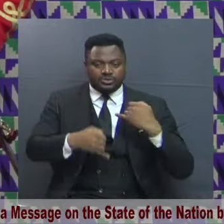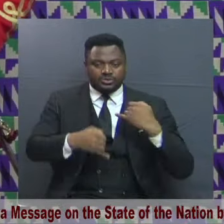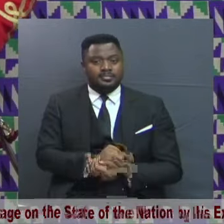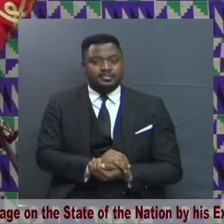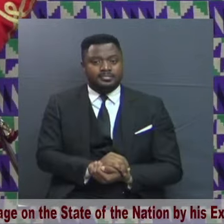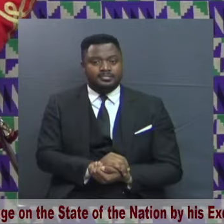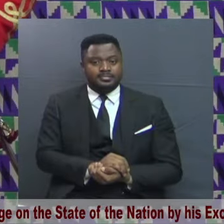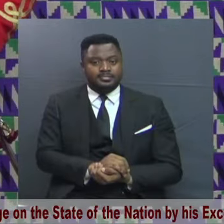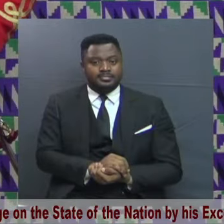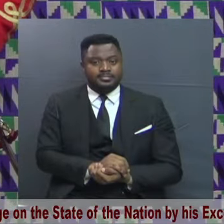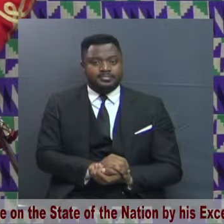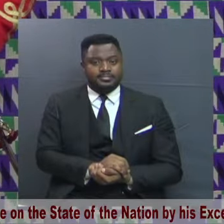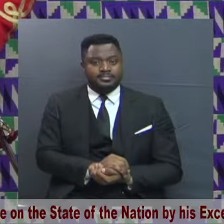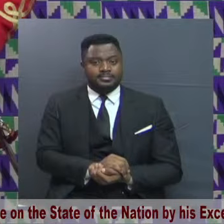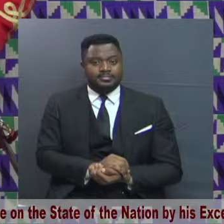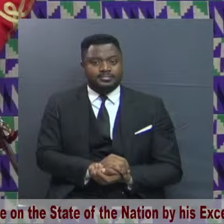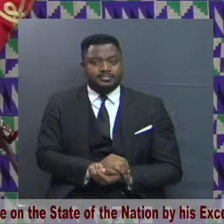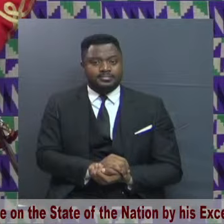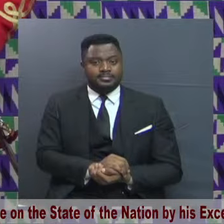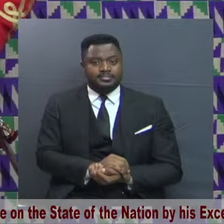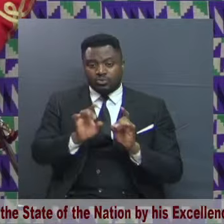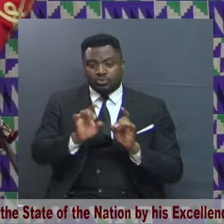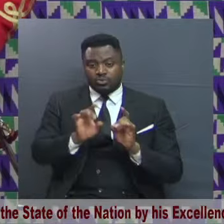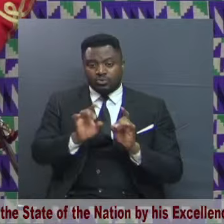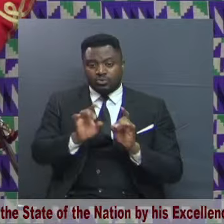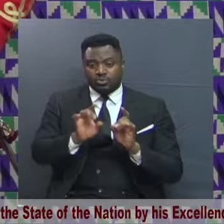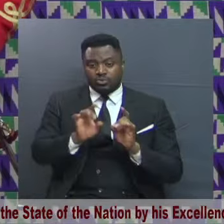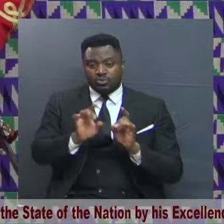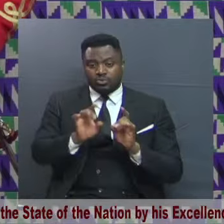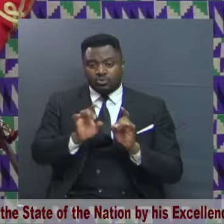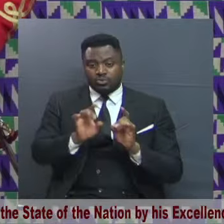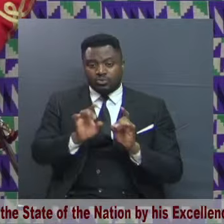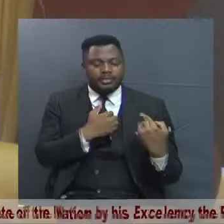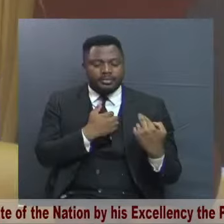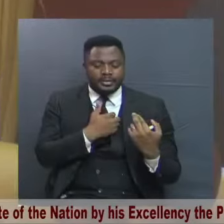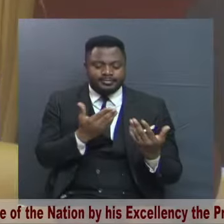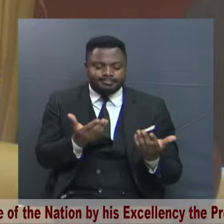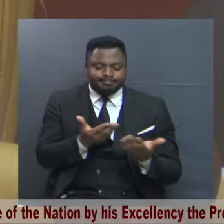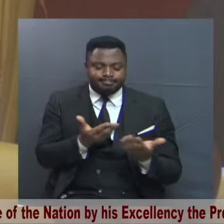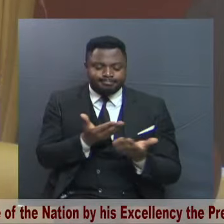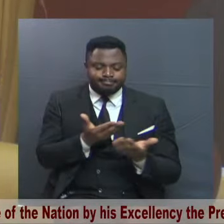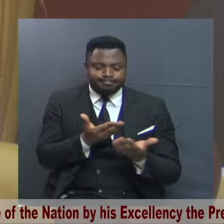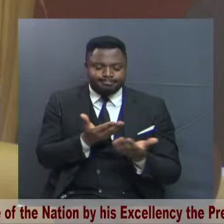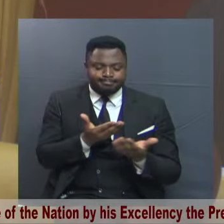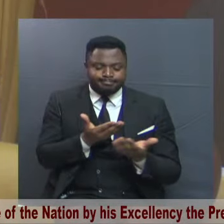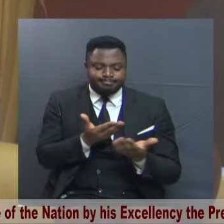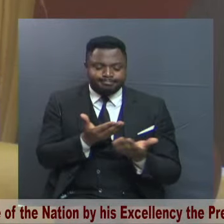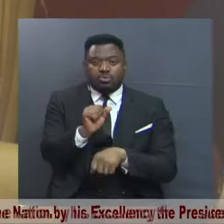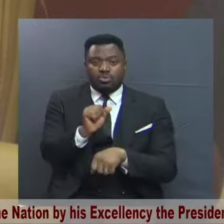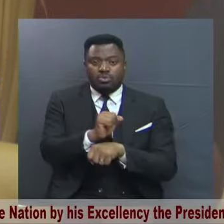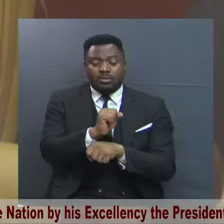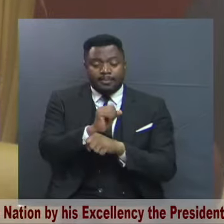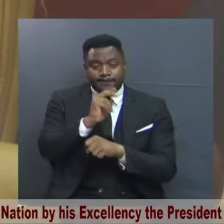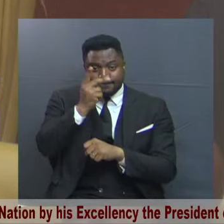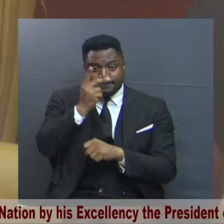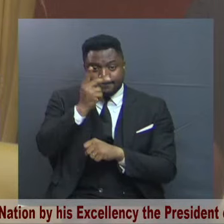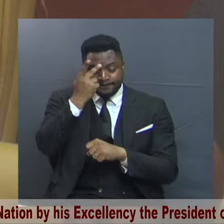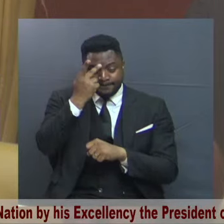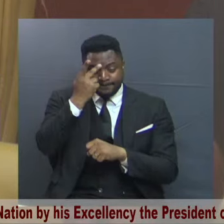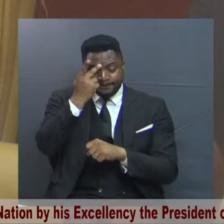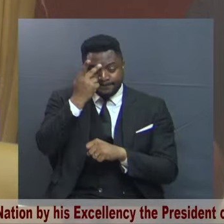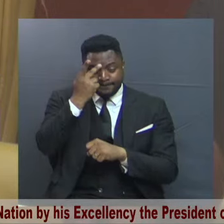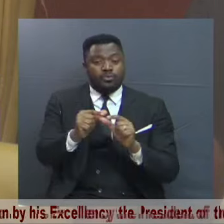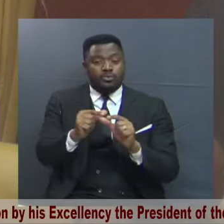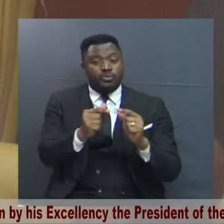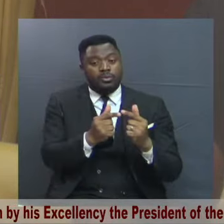be in discharging their responsibility I asge the Electoral commission to work with the political parties